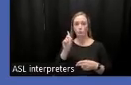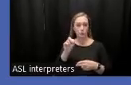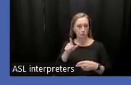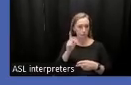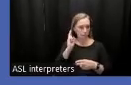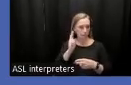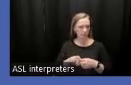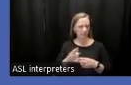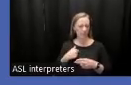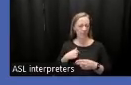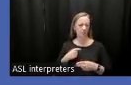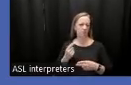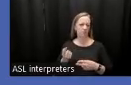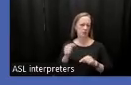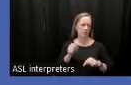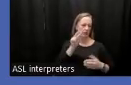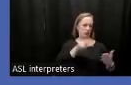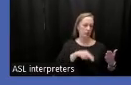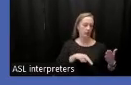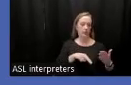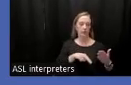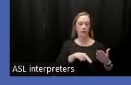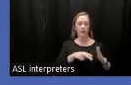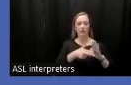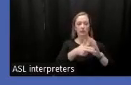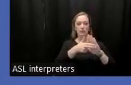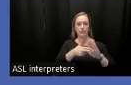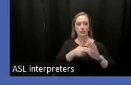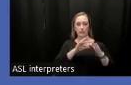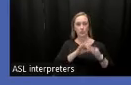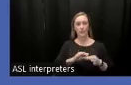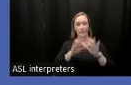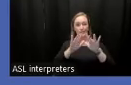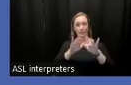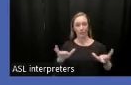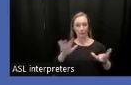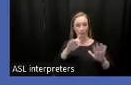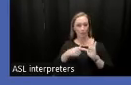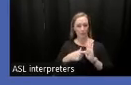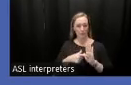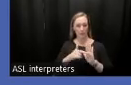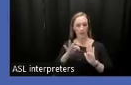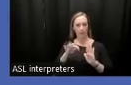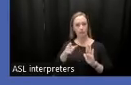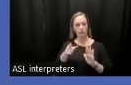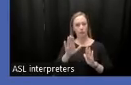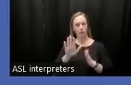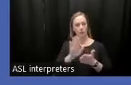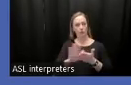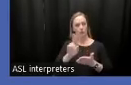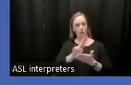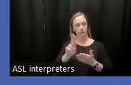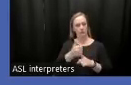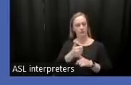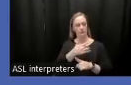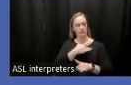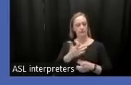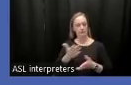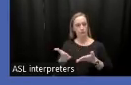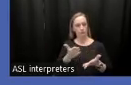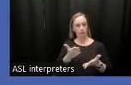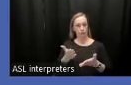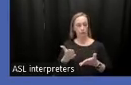let me go back here, classifications relating to diversity. For example, if you're at a Hispanic serving institution or a minority serving